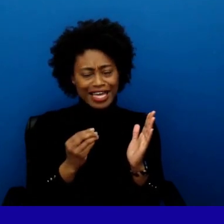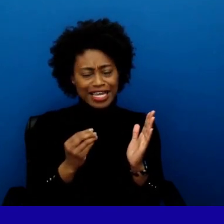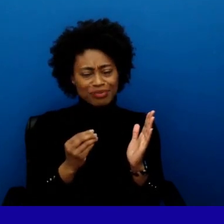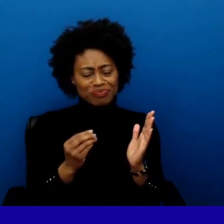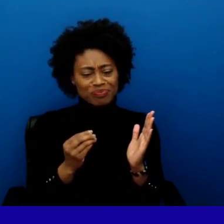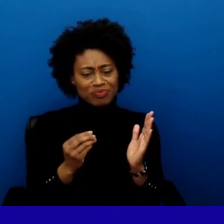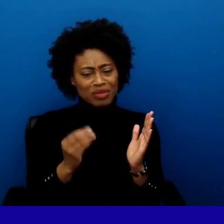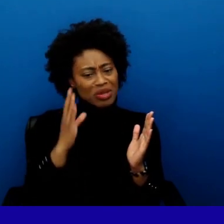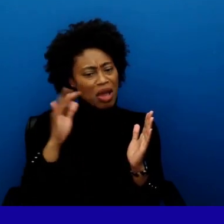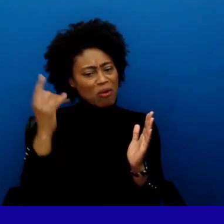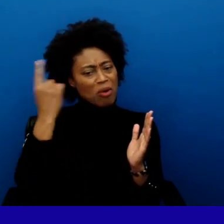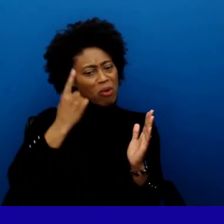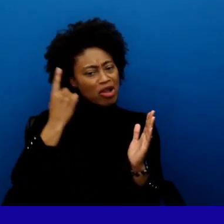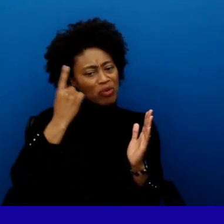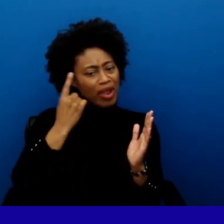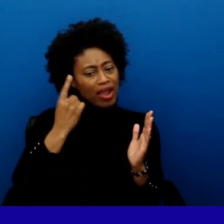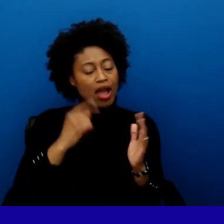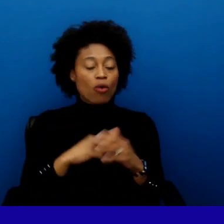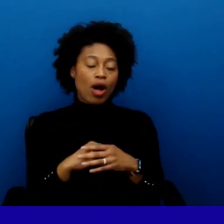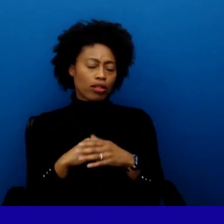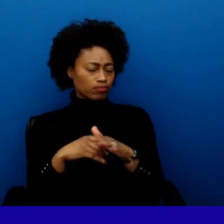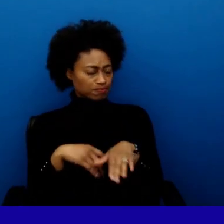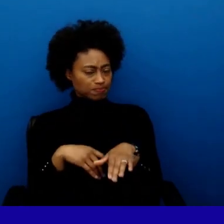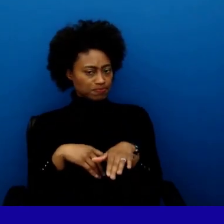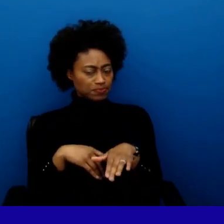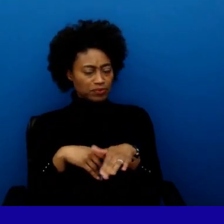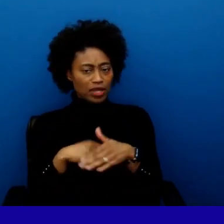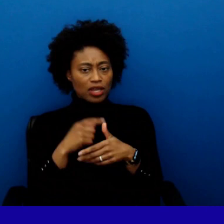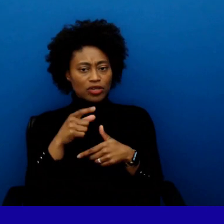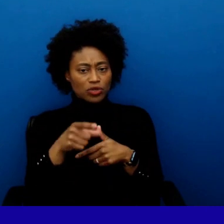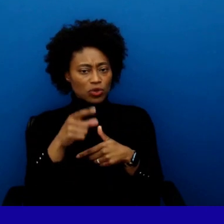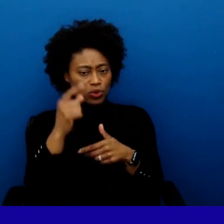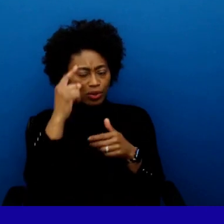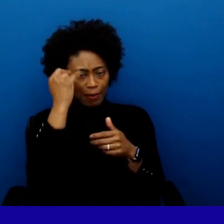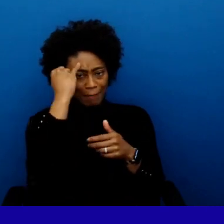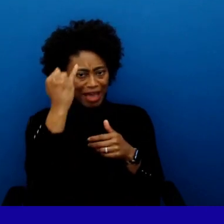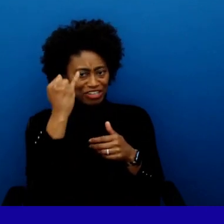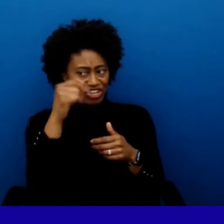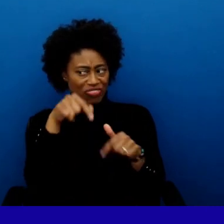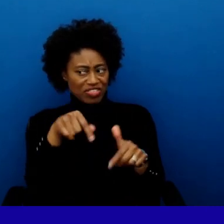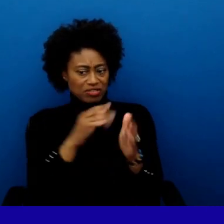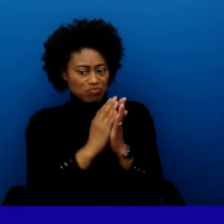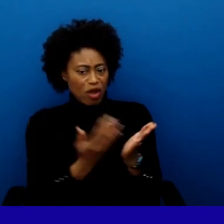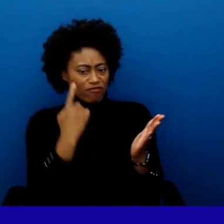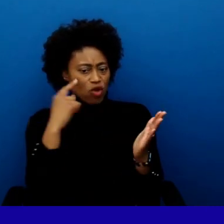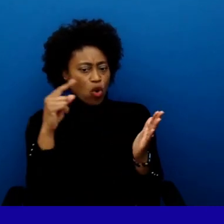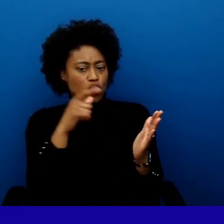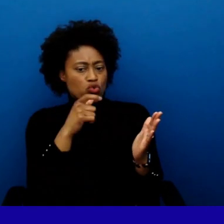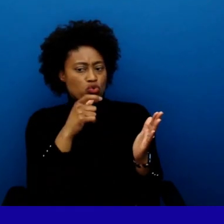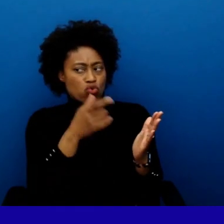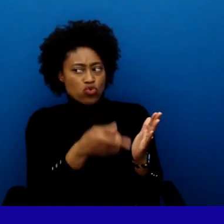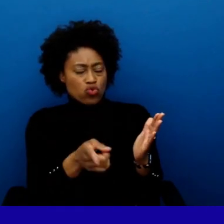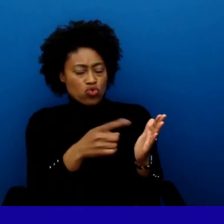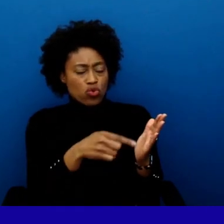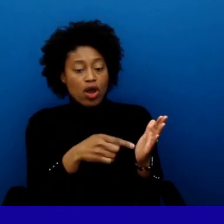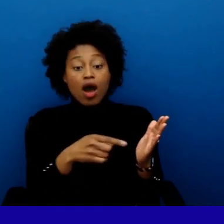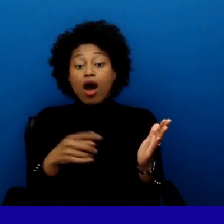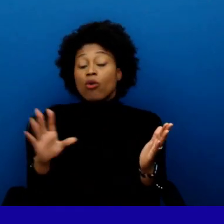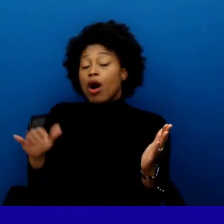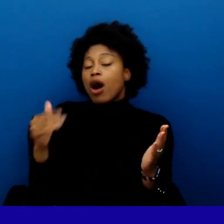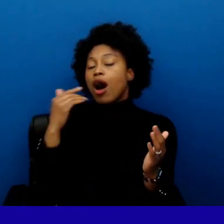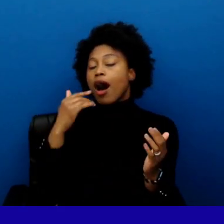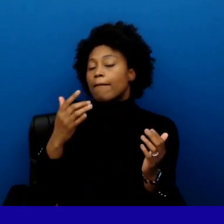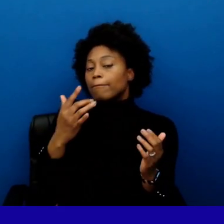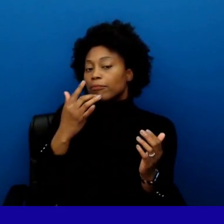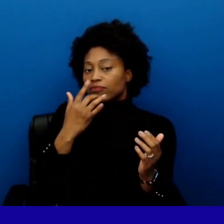I'm just wondering, I mean, who did you envision this cookbook to be for? Who share